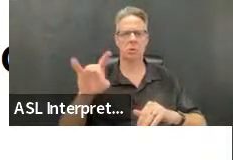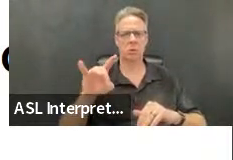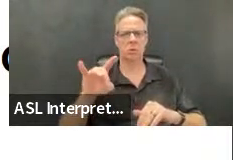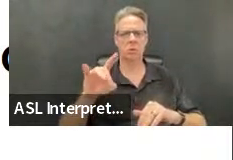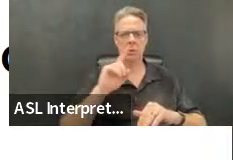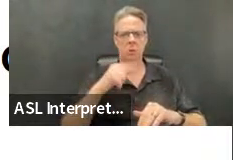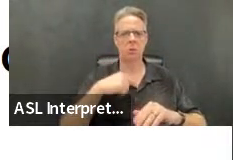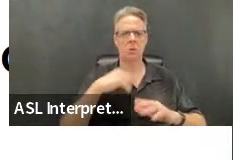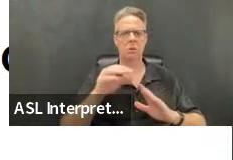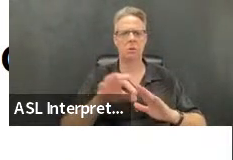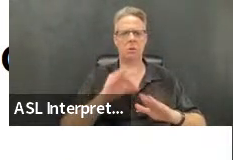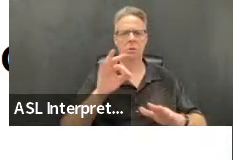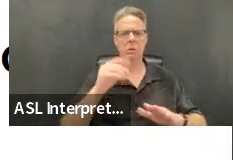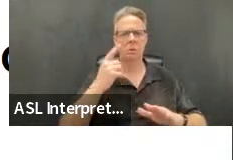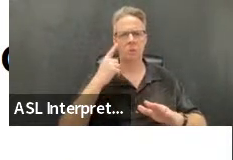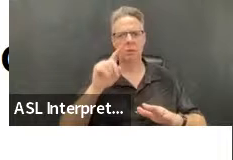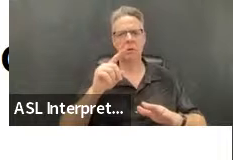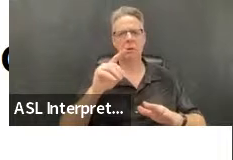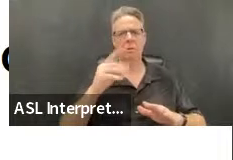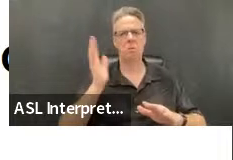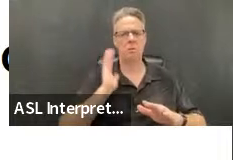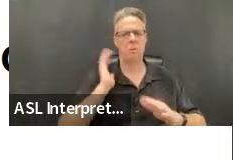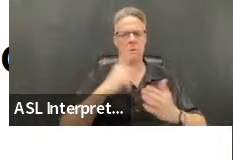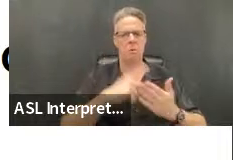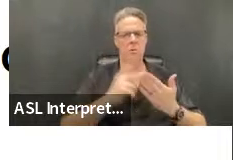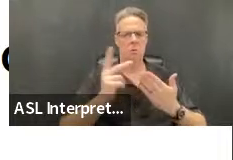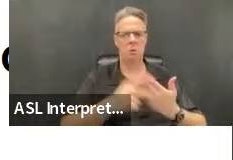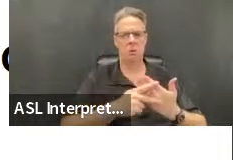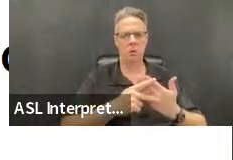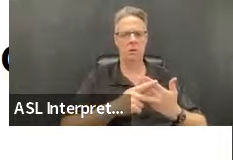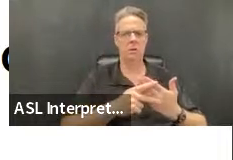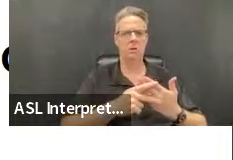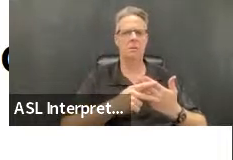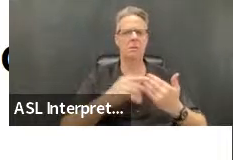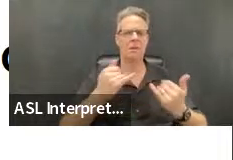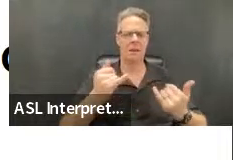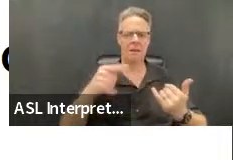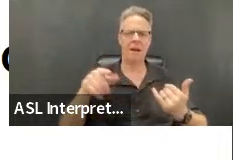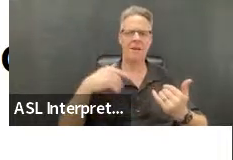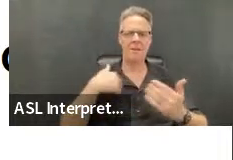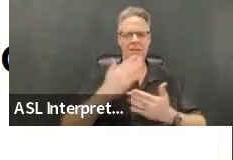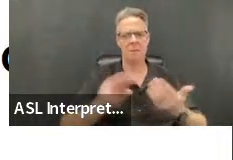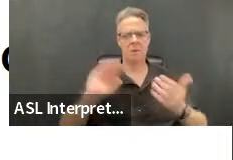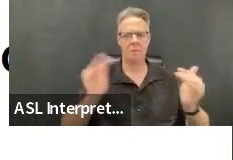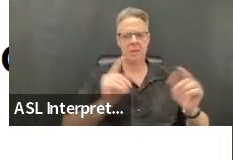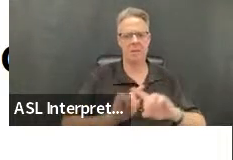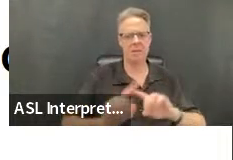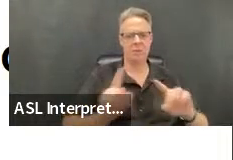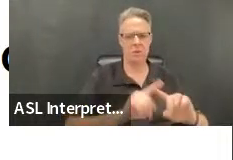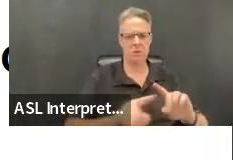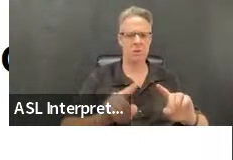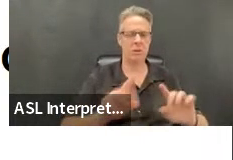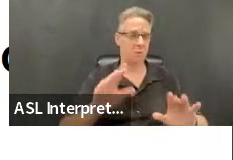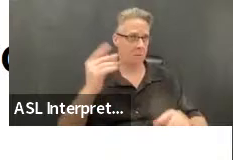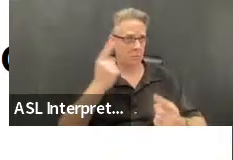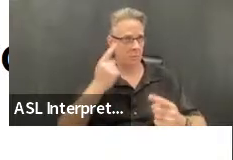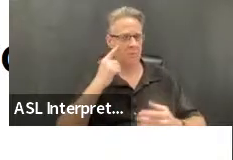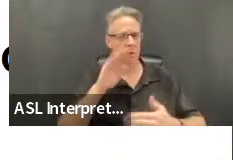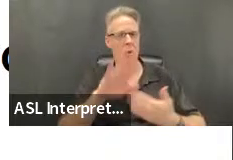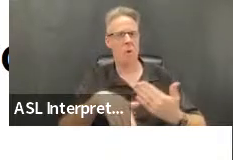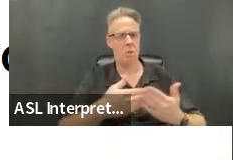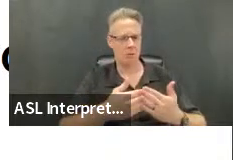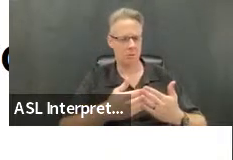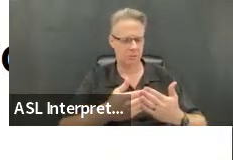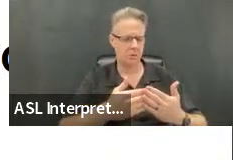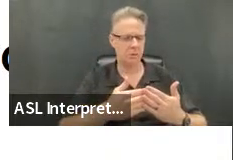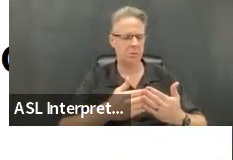a locally preferred alternative for the previous program and now, and there's also some differences. So I think it's important to be mindful of all of those.